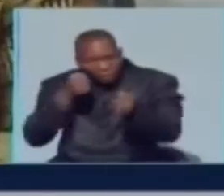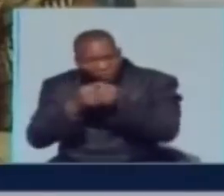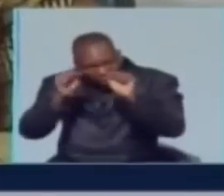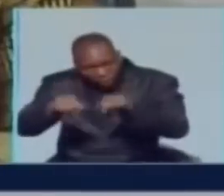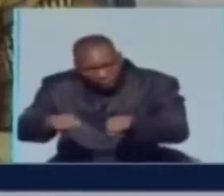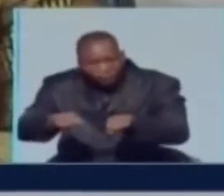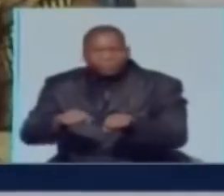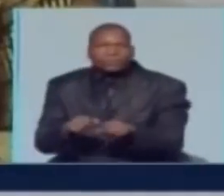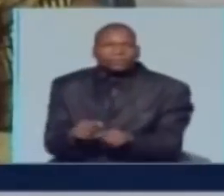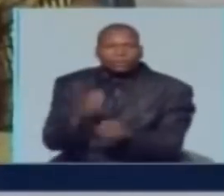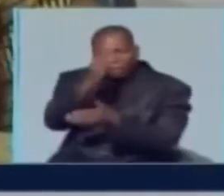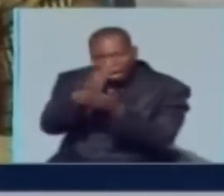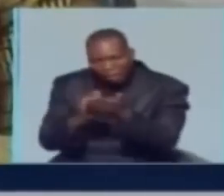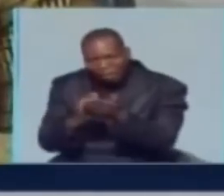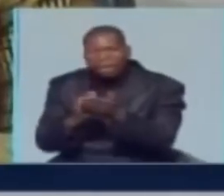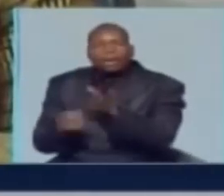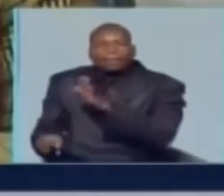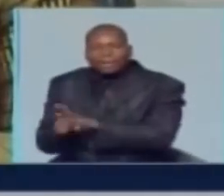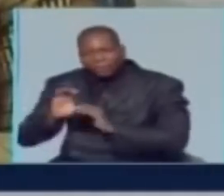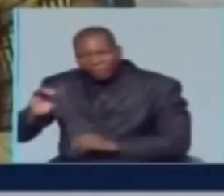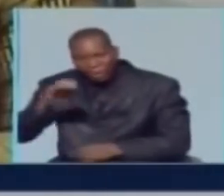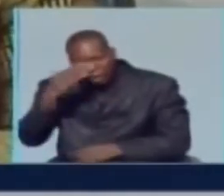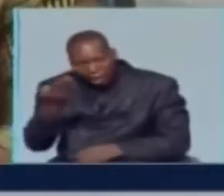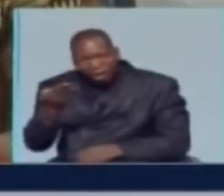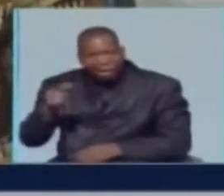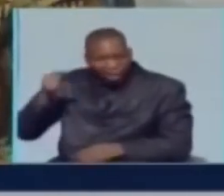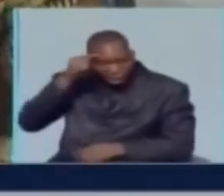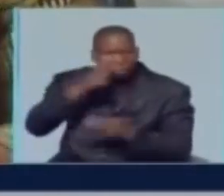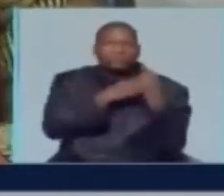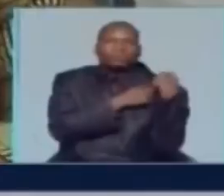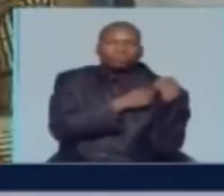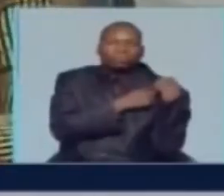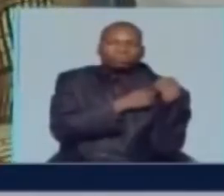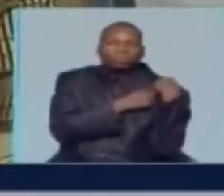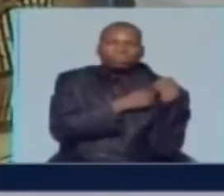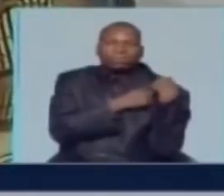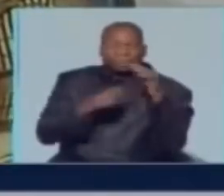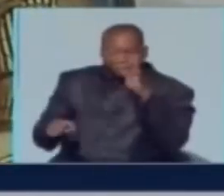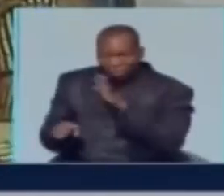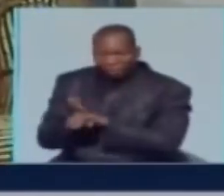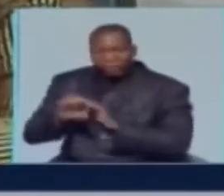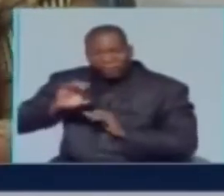the private sector in some of them. I think it's a responsibility of government to encourage a lot of private sector